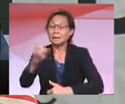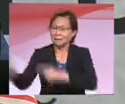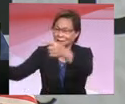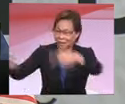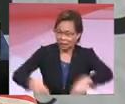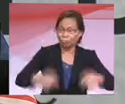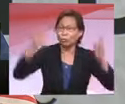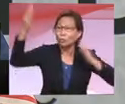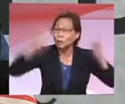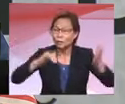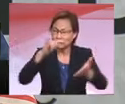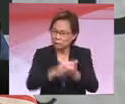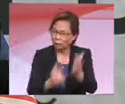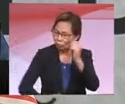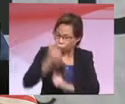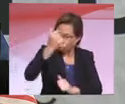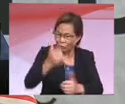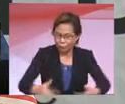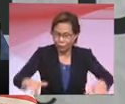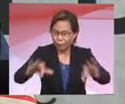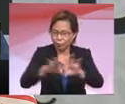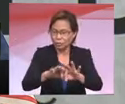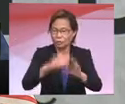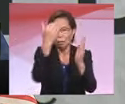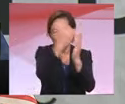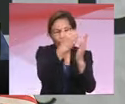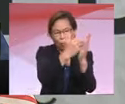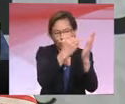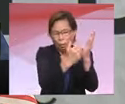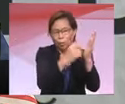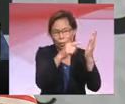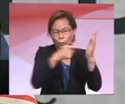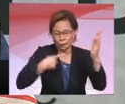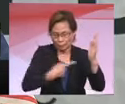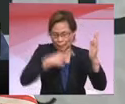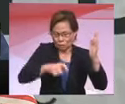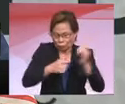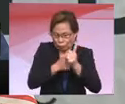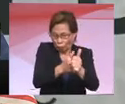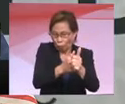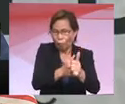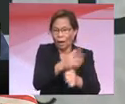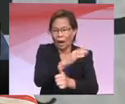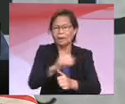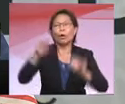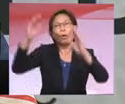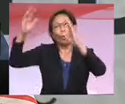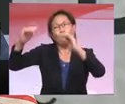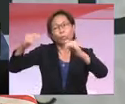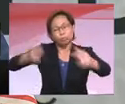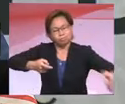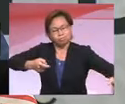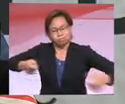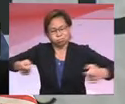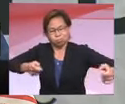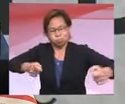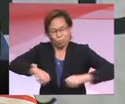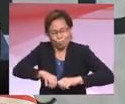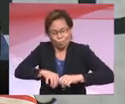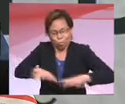a very important step that we need to take, and hopefully we can control the